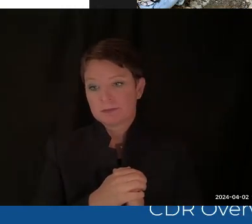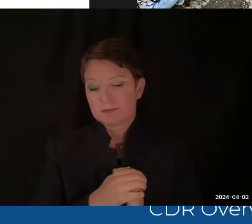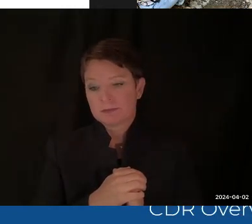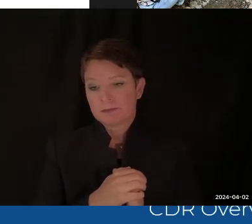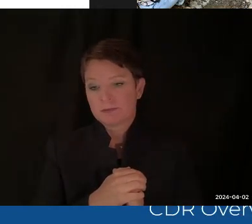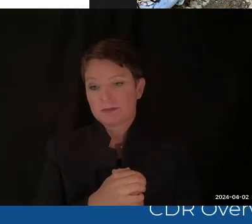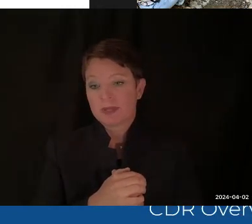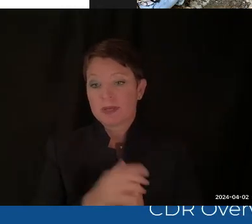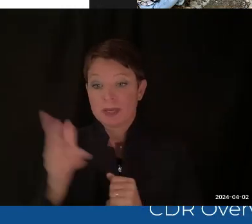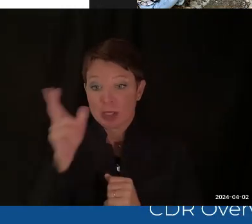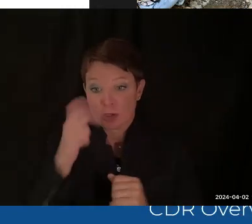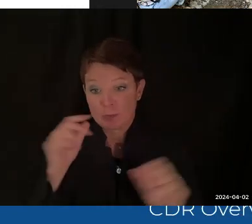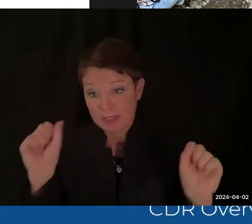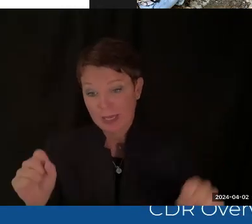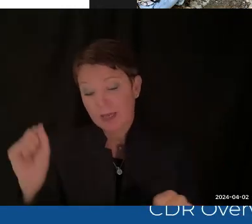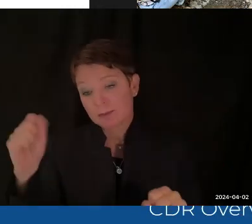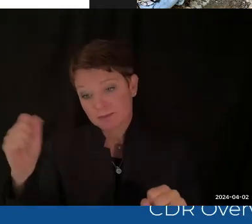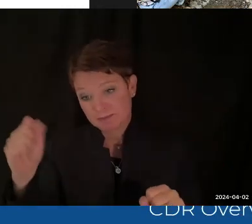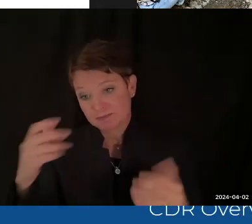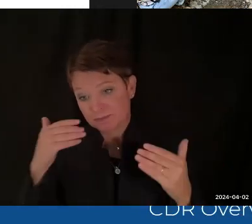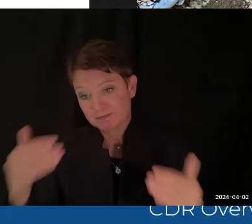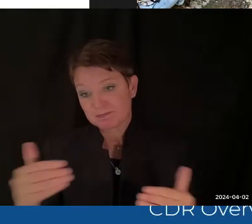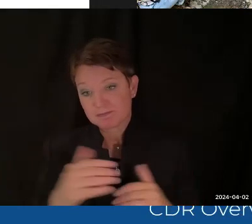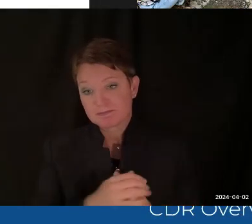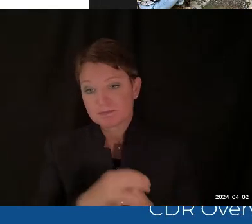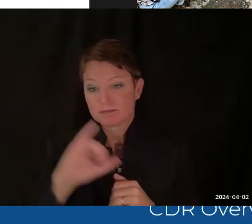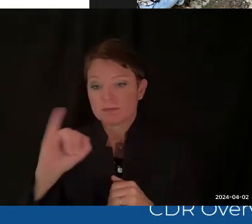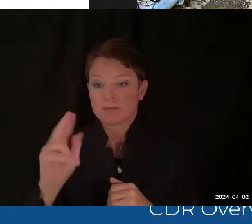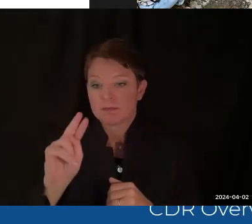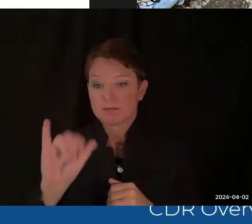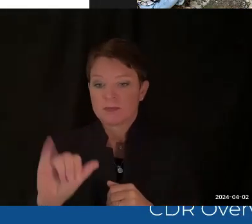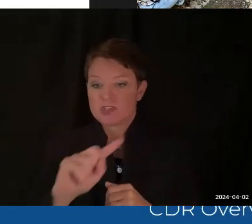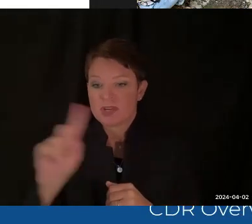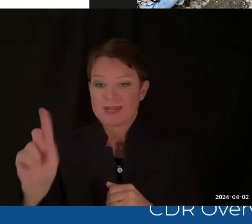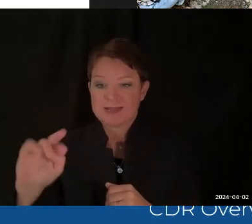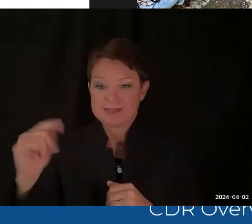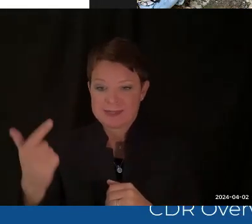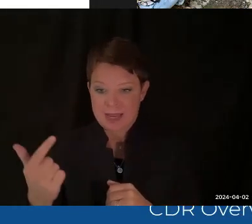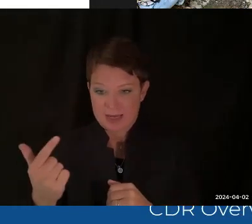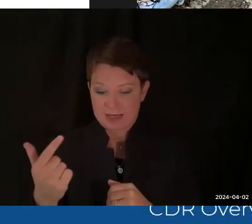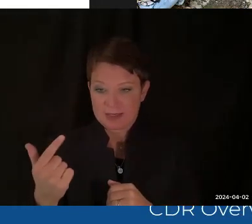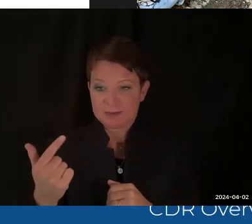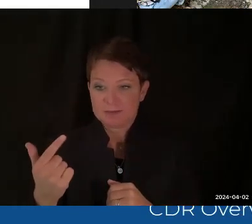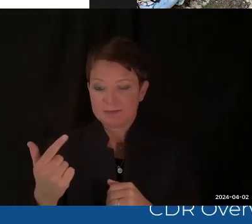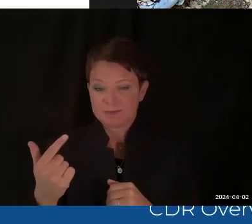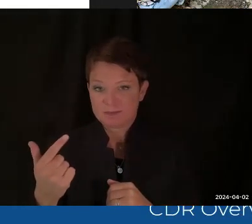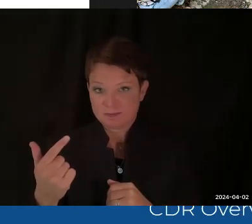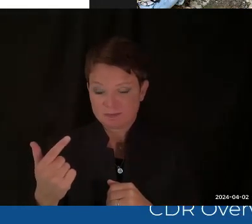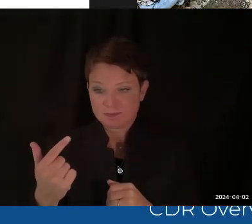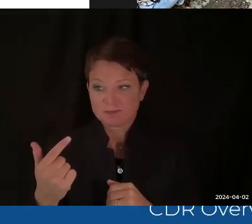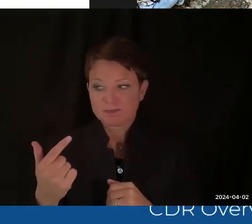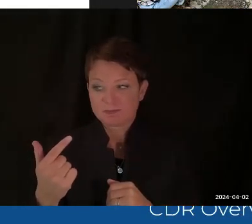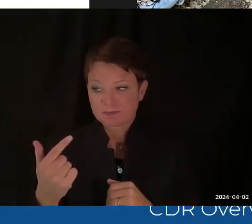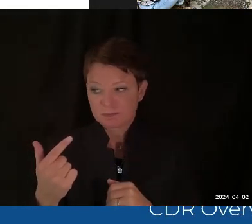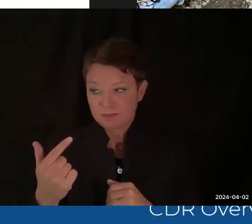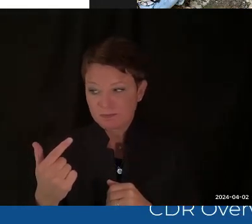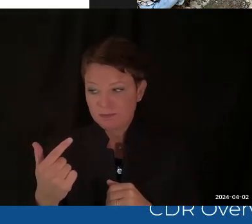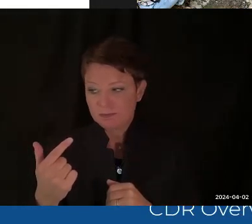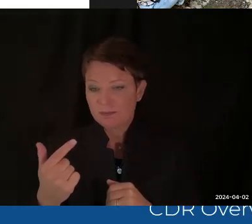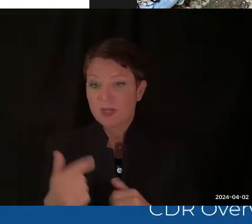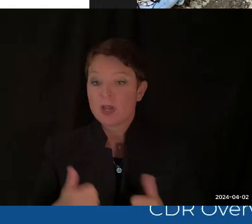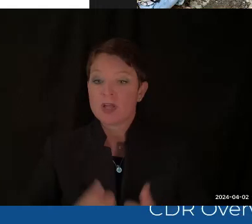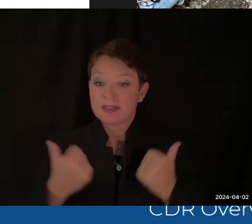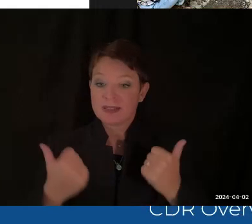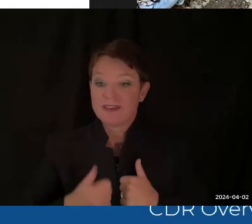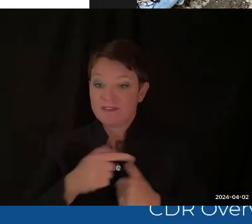Great. Can you hear me? Yep. Please state your name for the record. Hi, my name is Jenny Zhang. I'm a